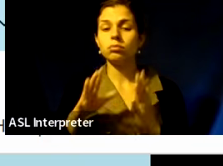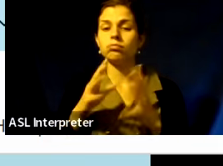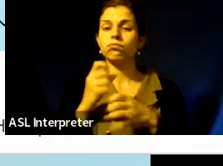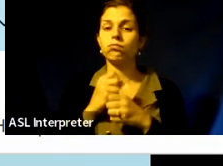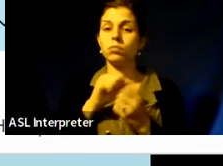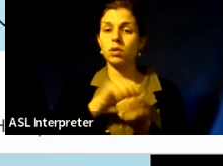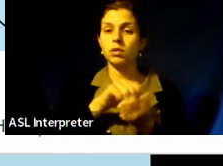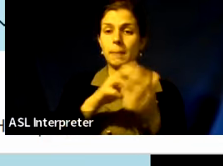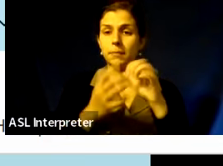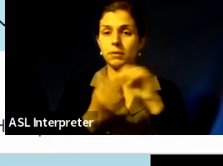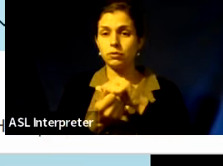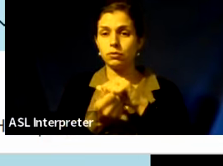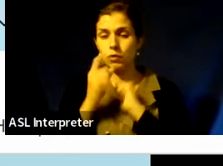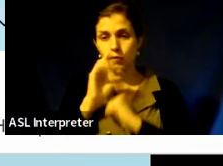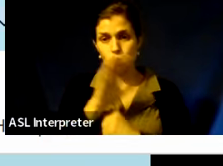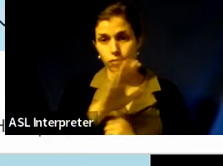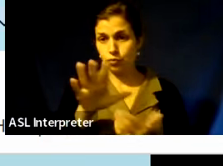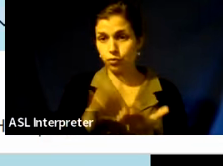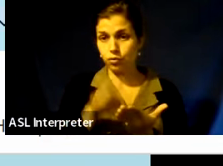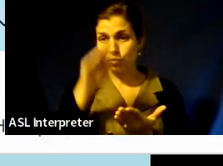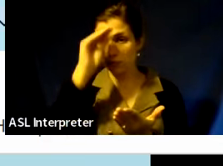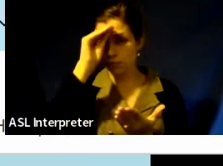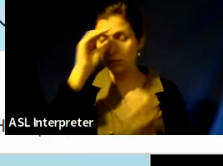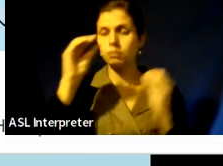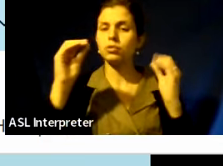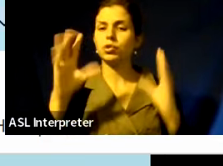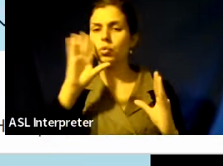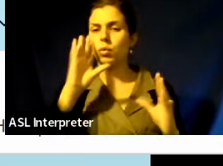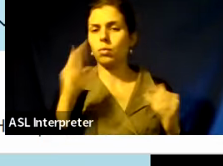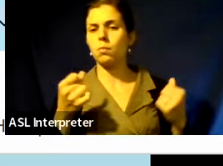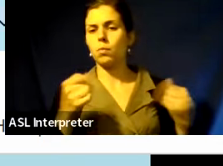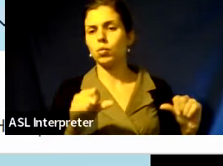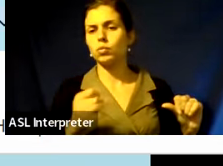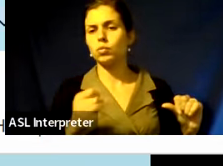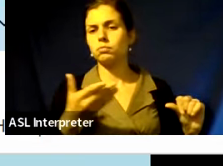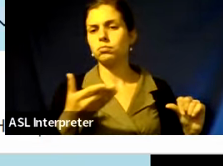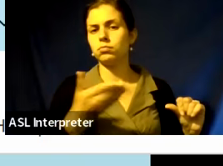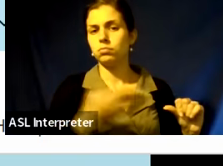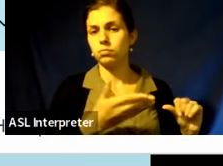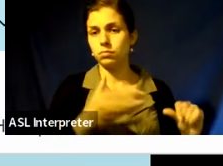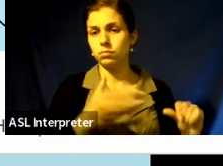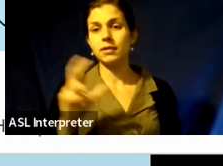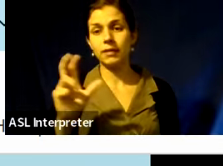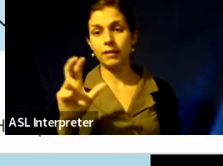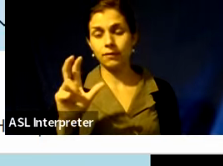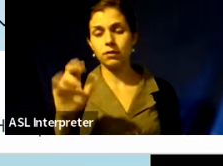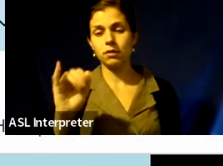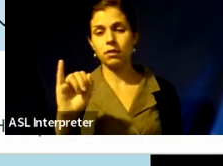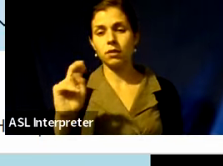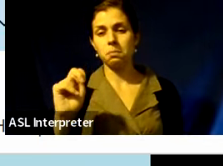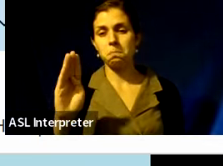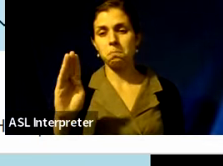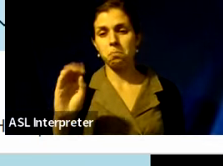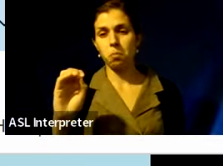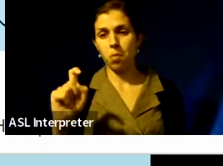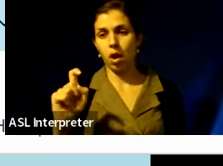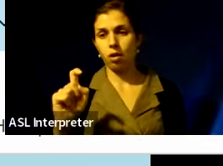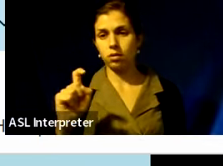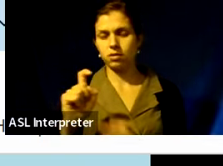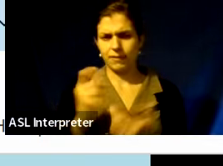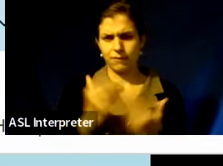for their learning, the teacher will be posting those accommodations either in the Canvas inbox, where I mentioned in that